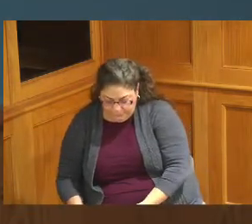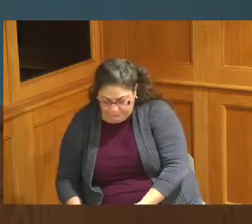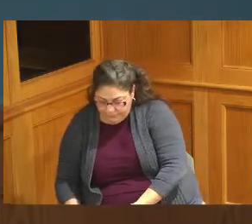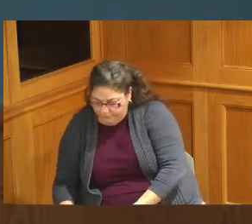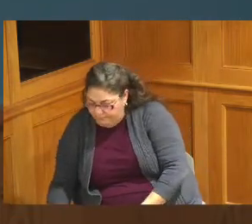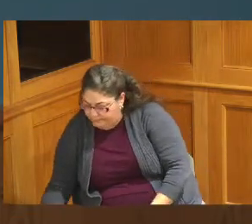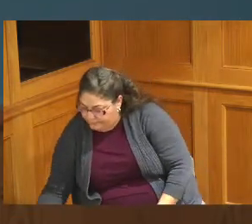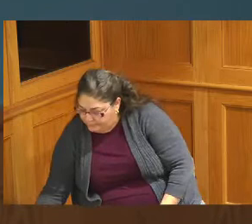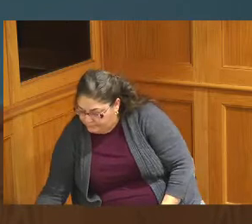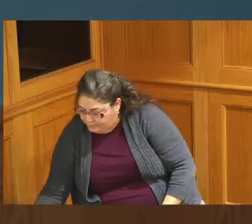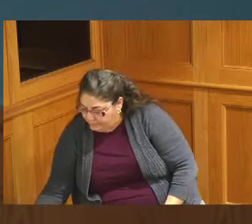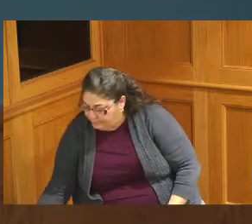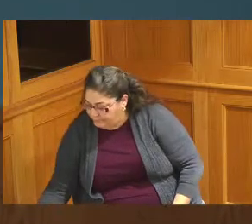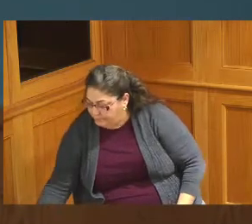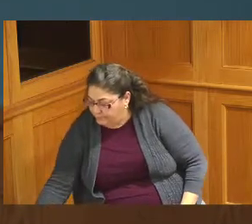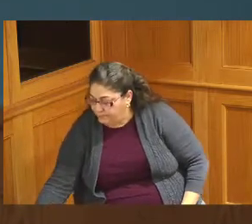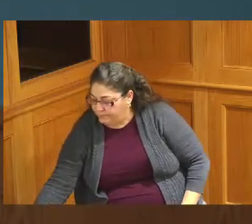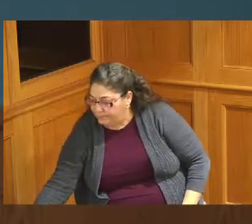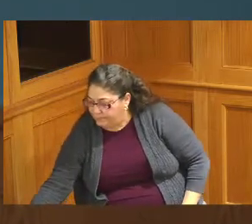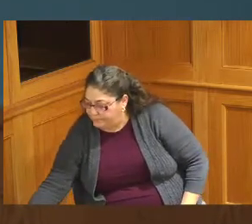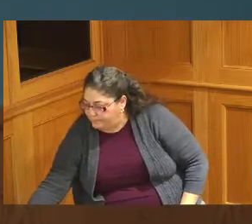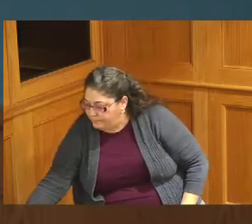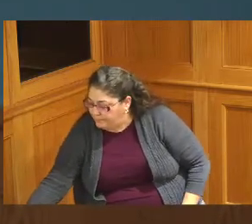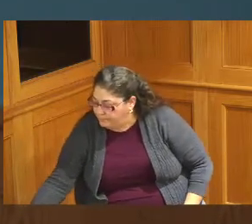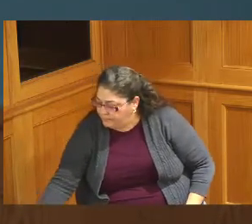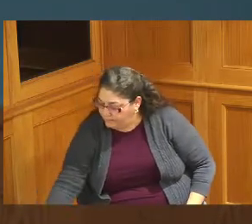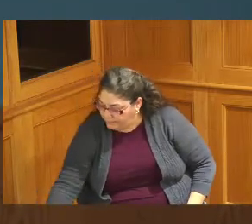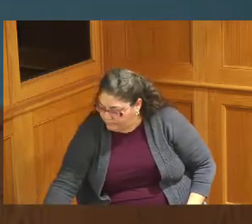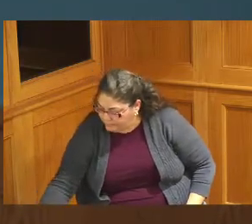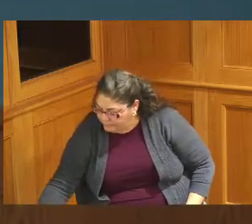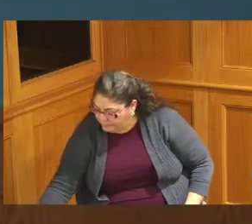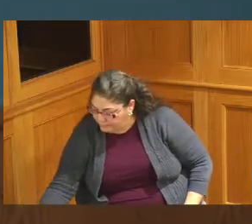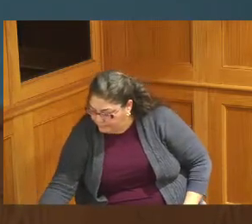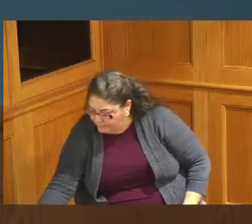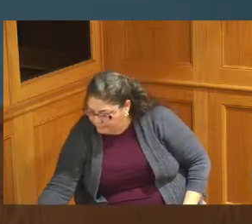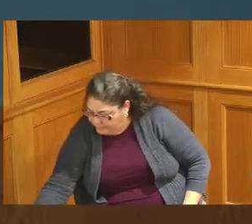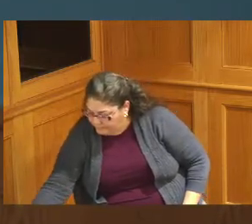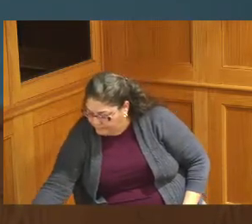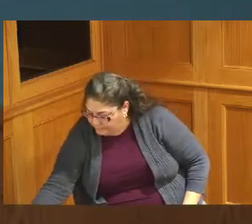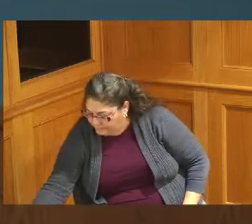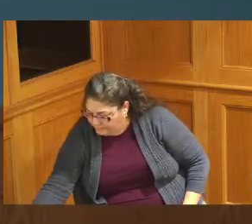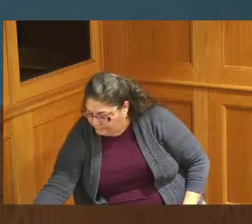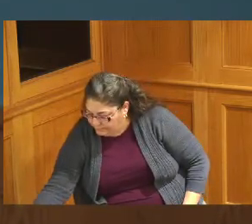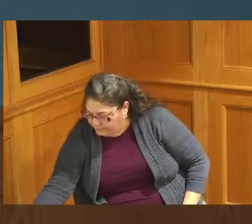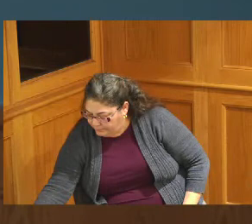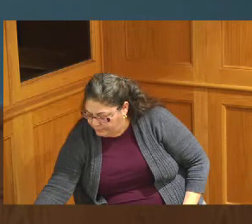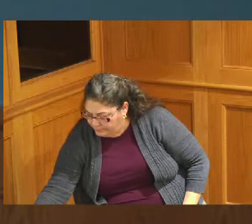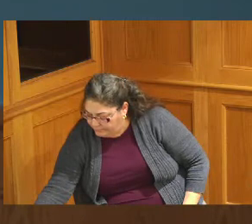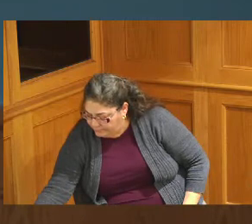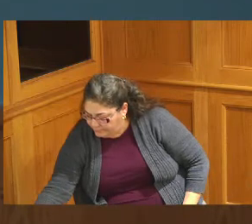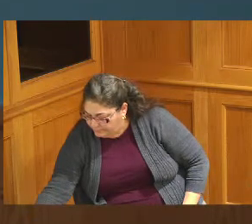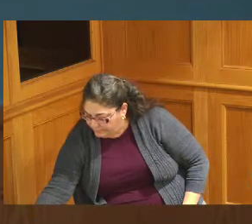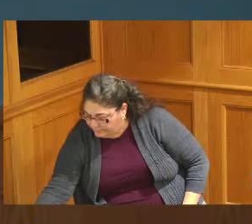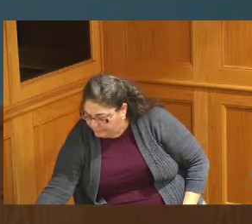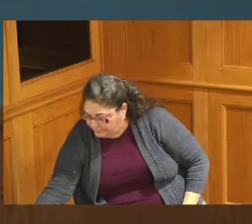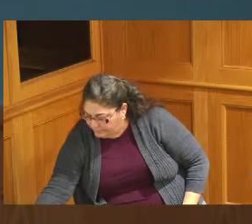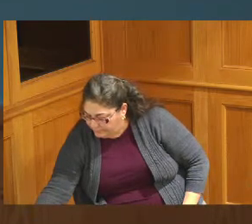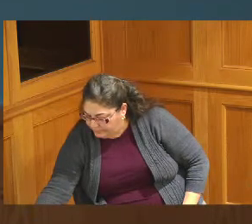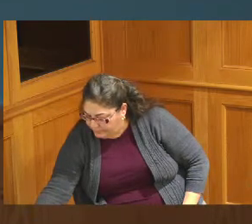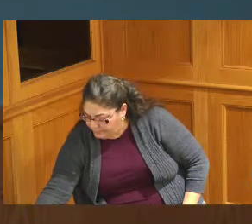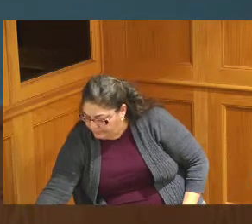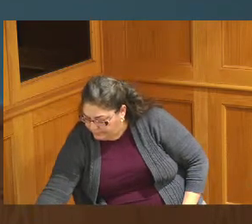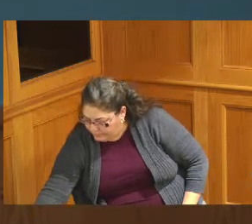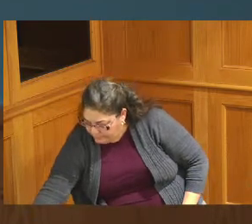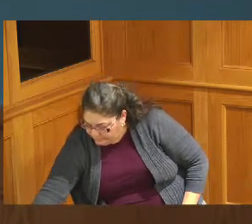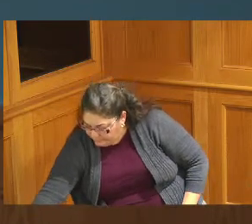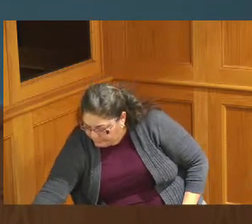do more. I want to see a social media digital presence. So when we talk about Small Business Week,